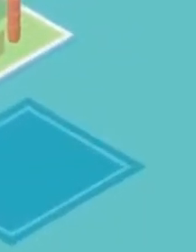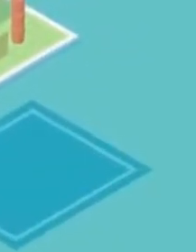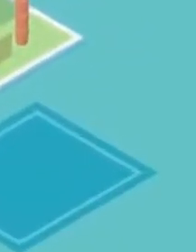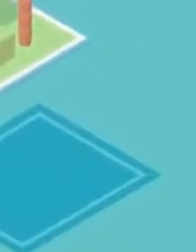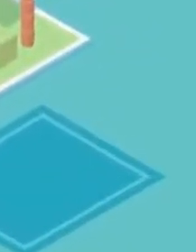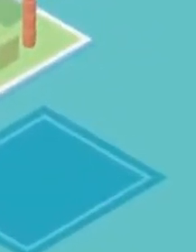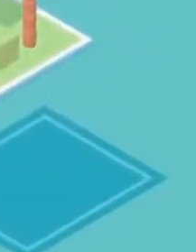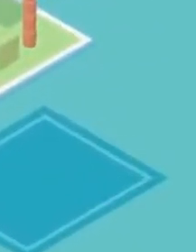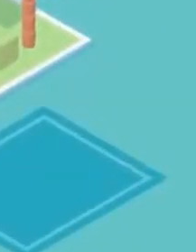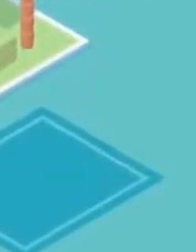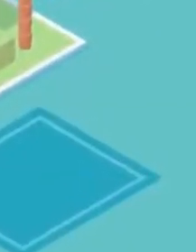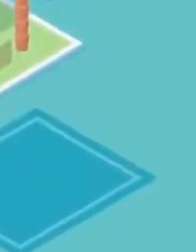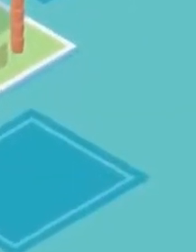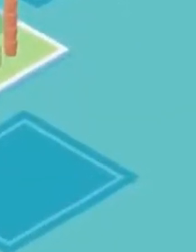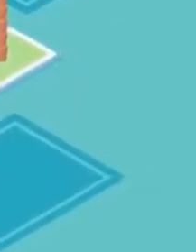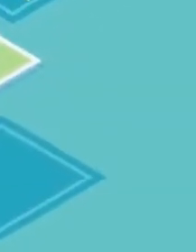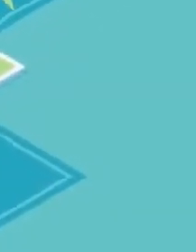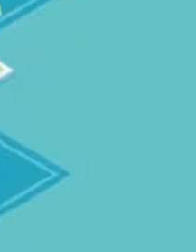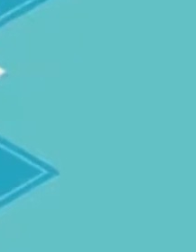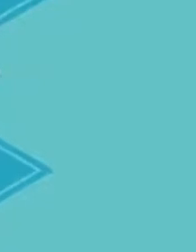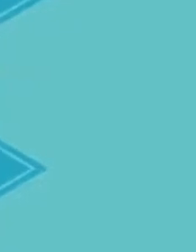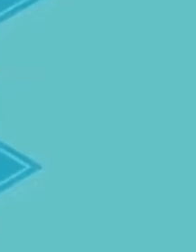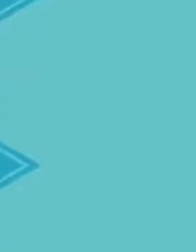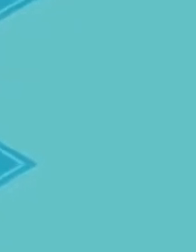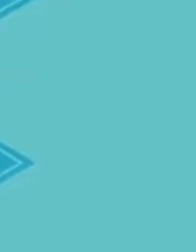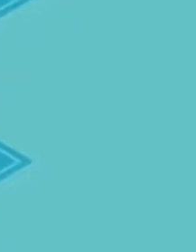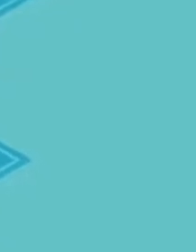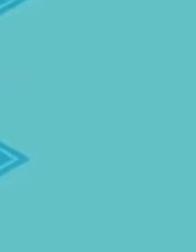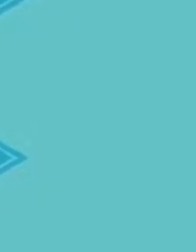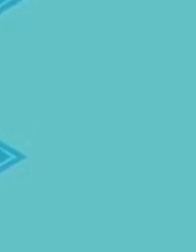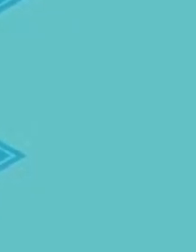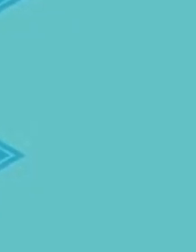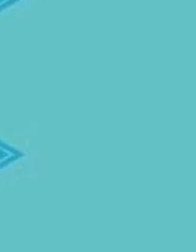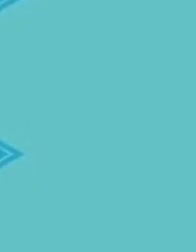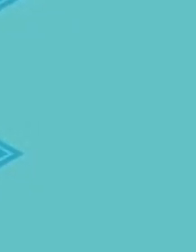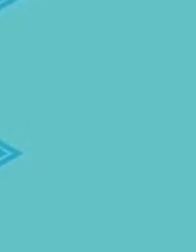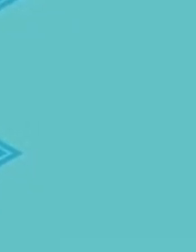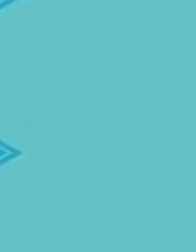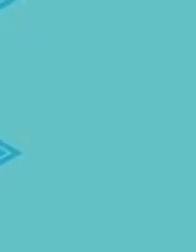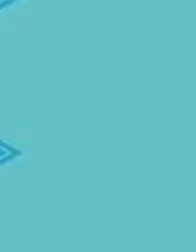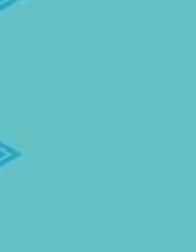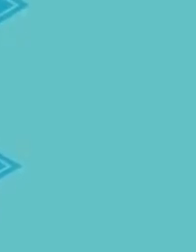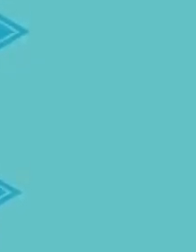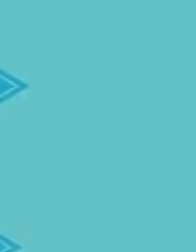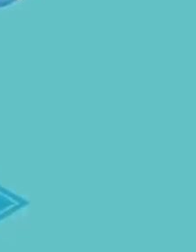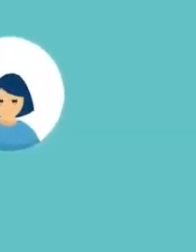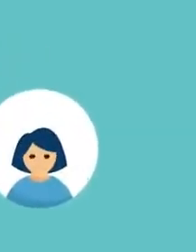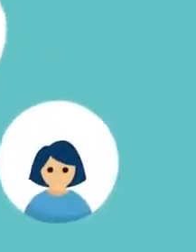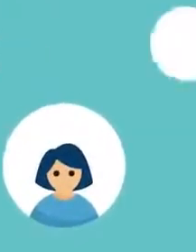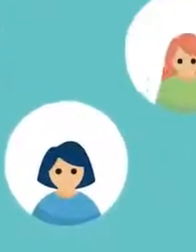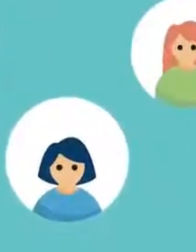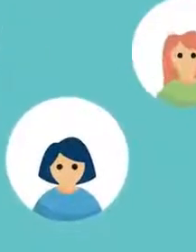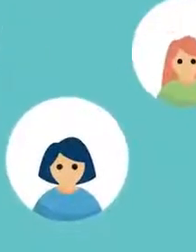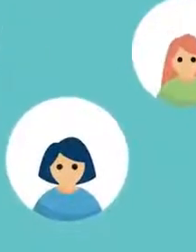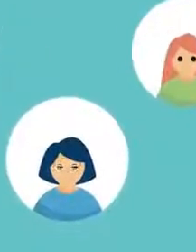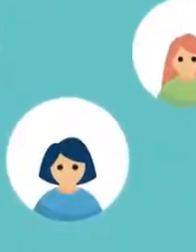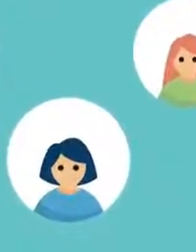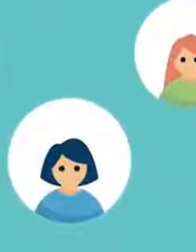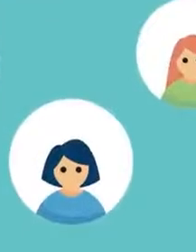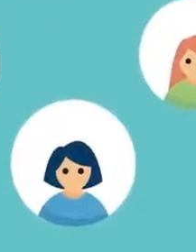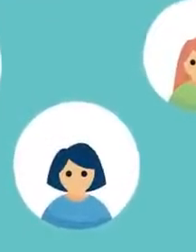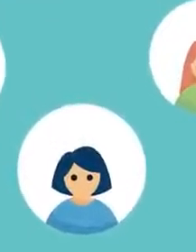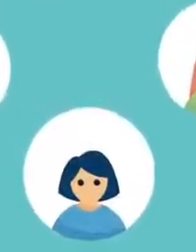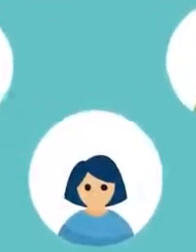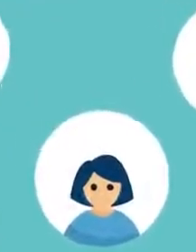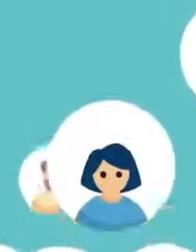household, ask a few questions like how many people live in your house, including their age and sex. Every person counts, no matter who